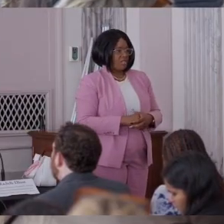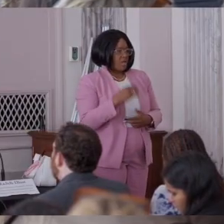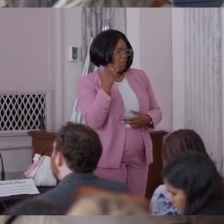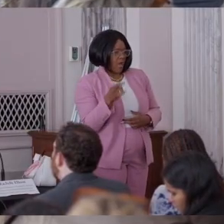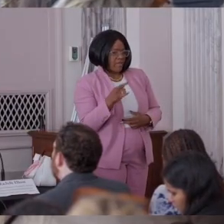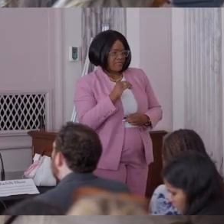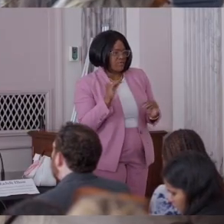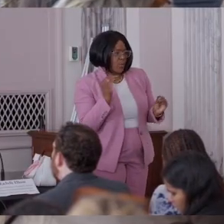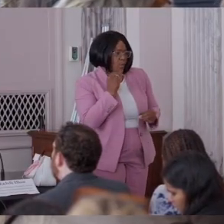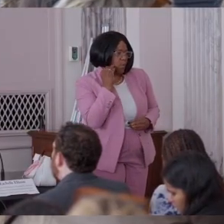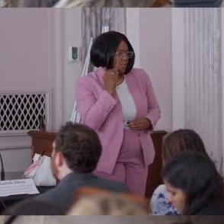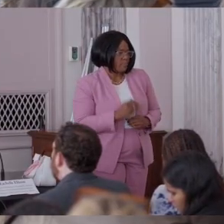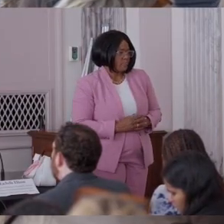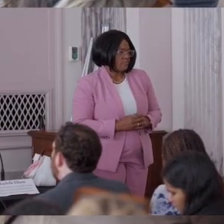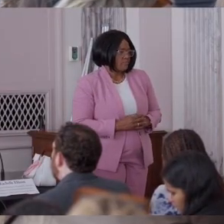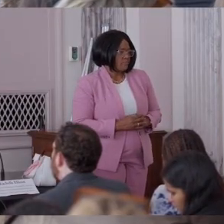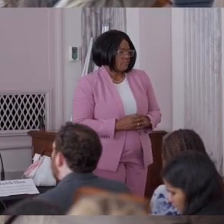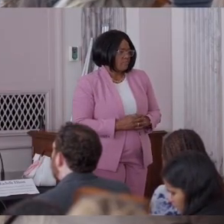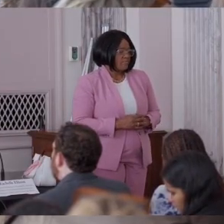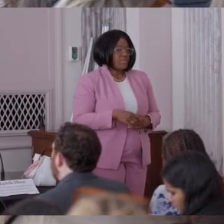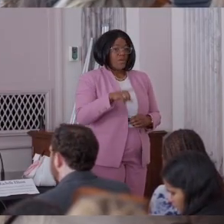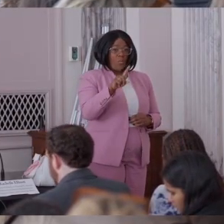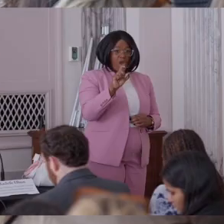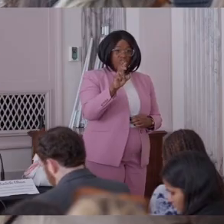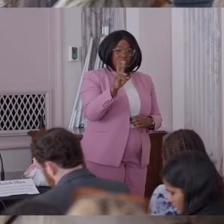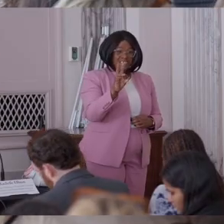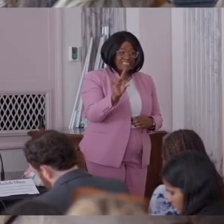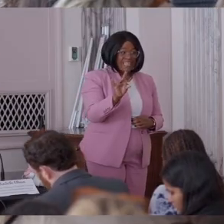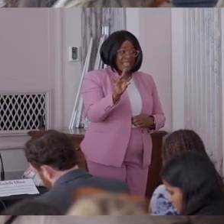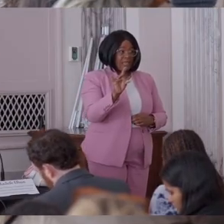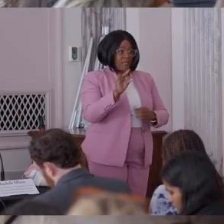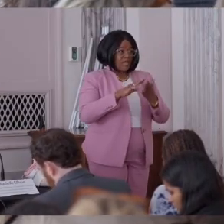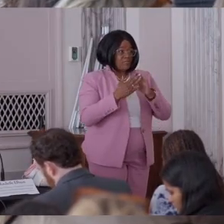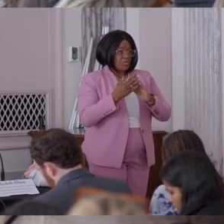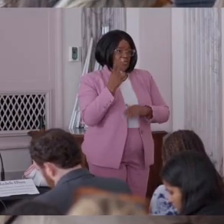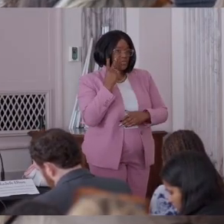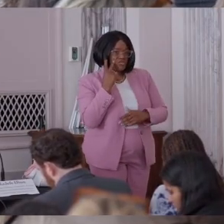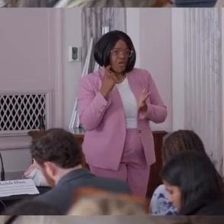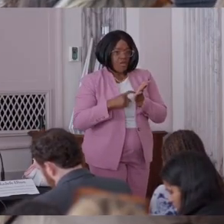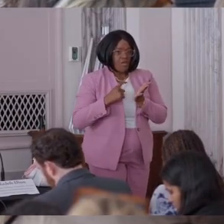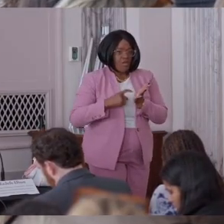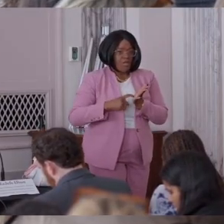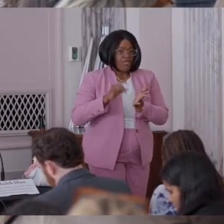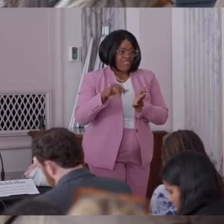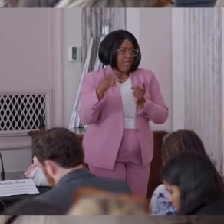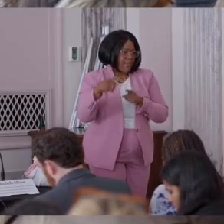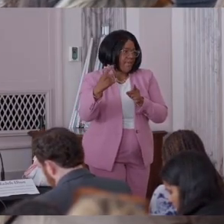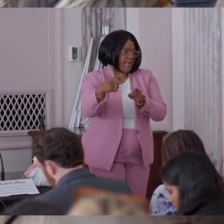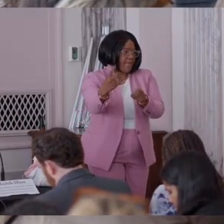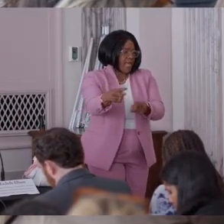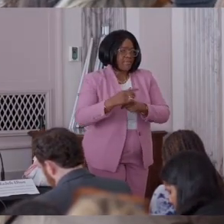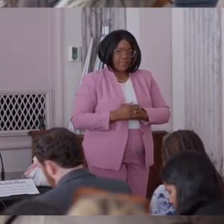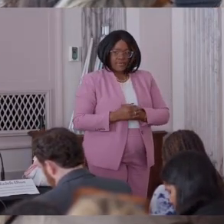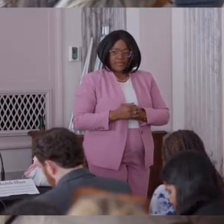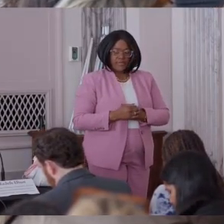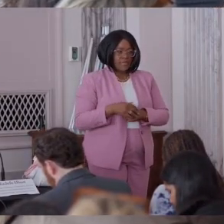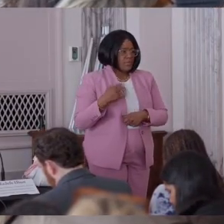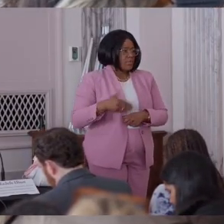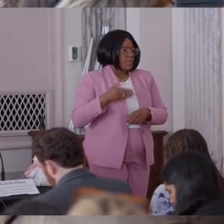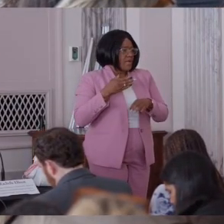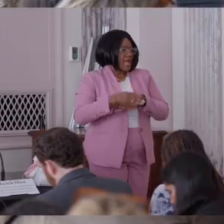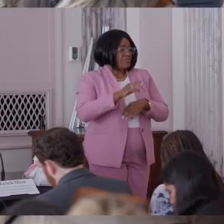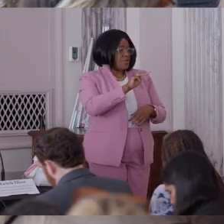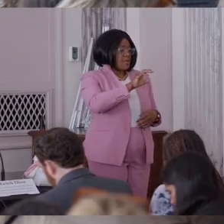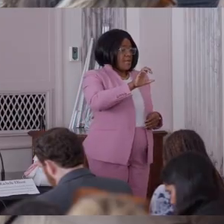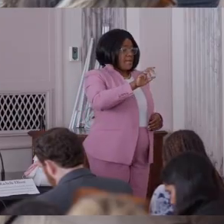So we saw that in about 168 communities in those first 3 decades after the